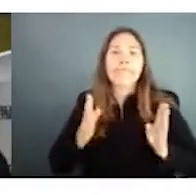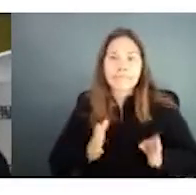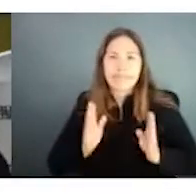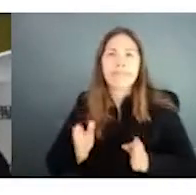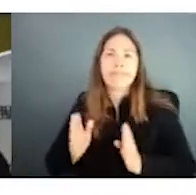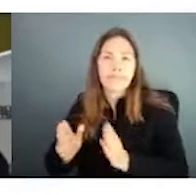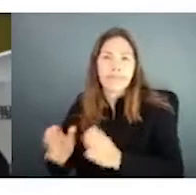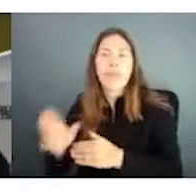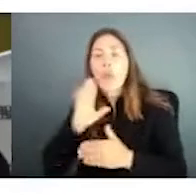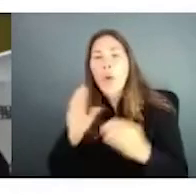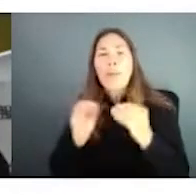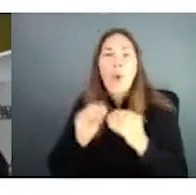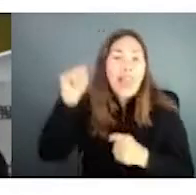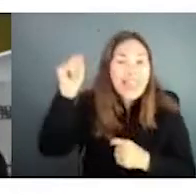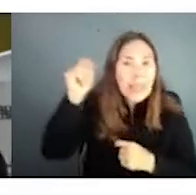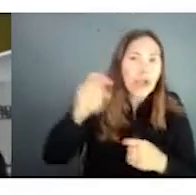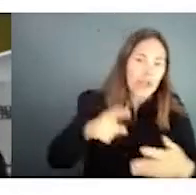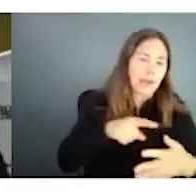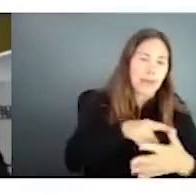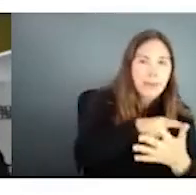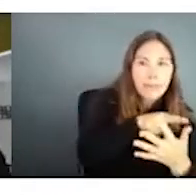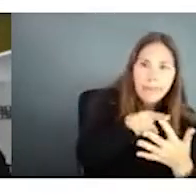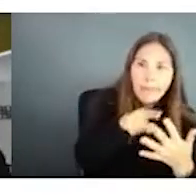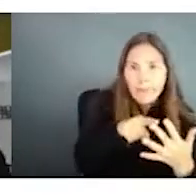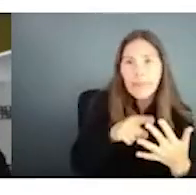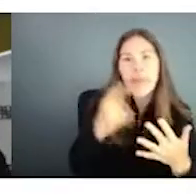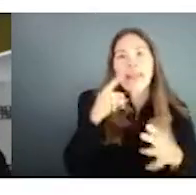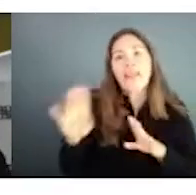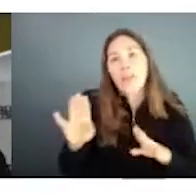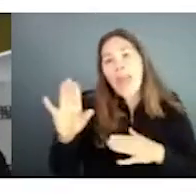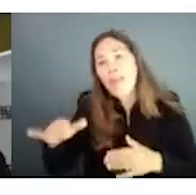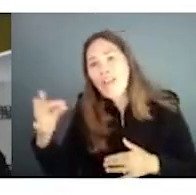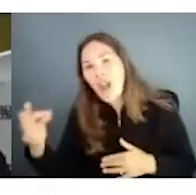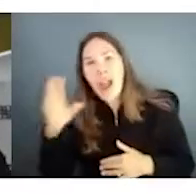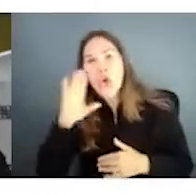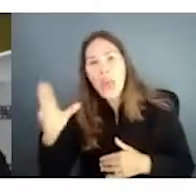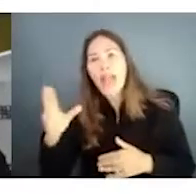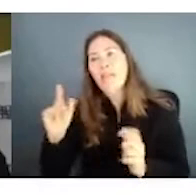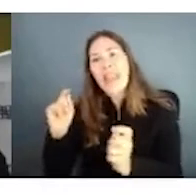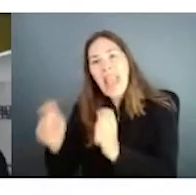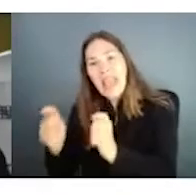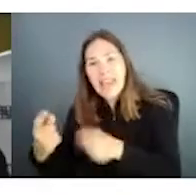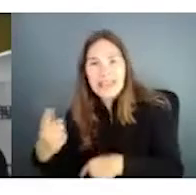going to do more theory earlier in the week, and if everybody behaves by Friday, it's a full editing day.